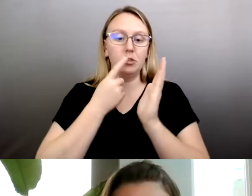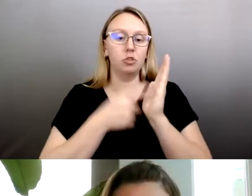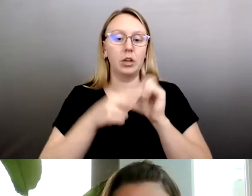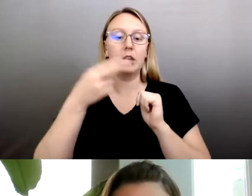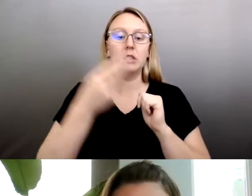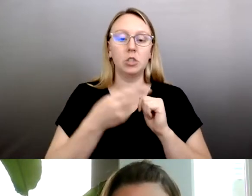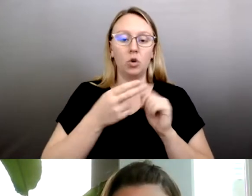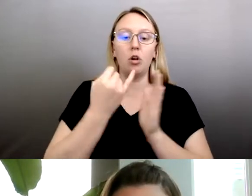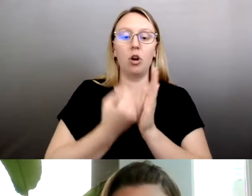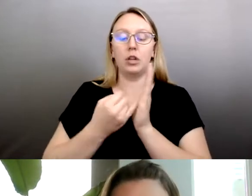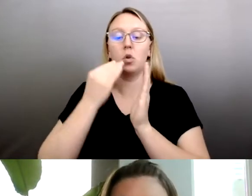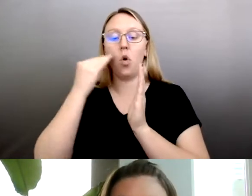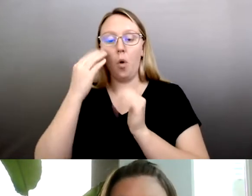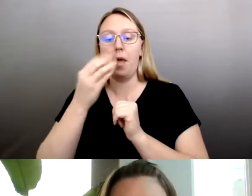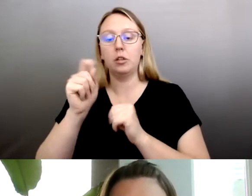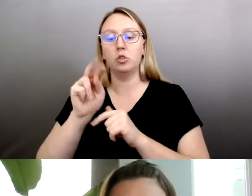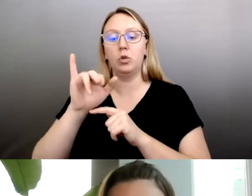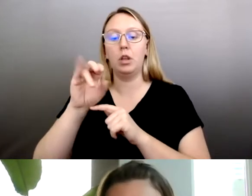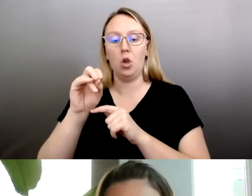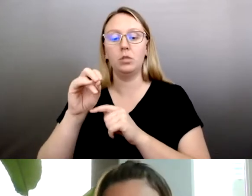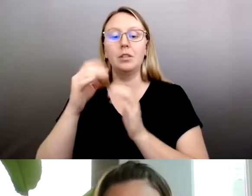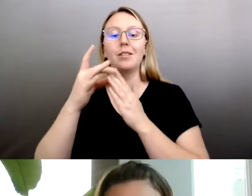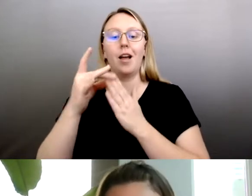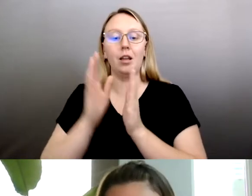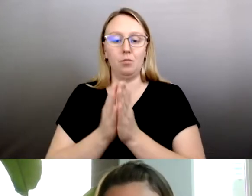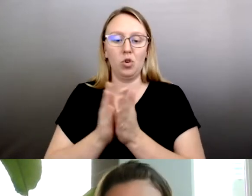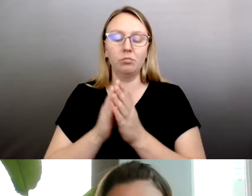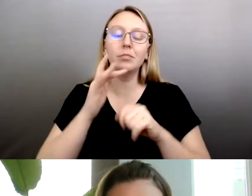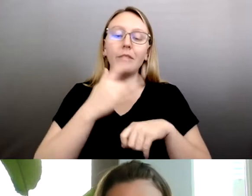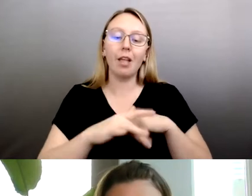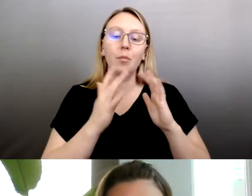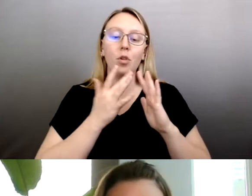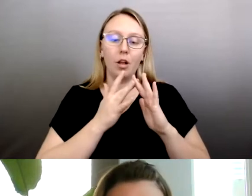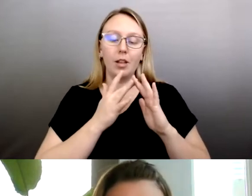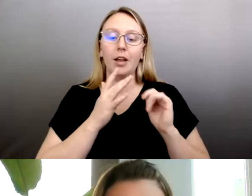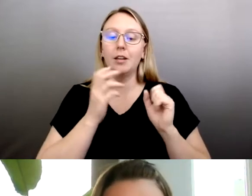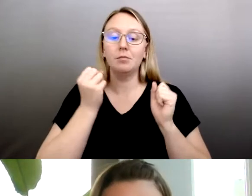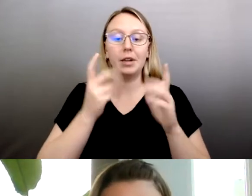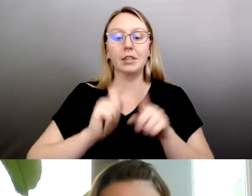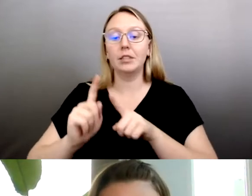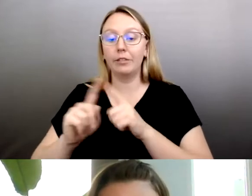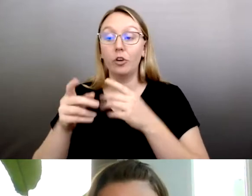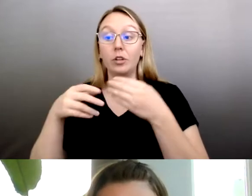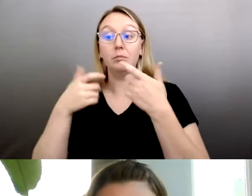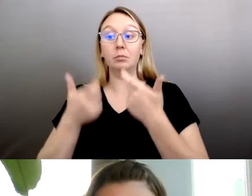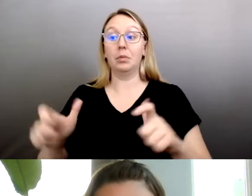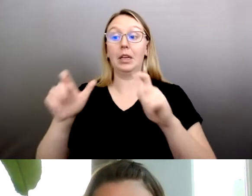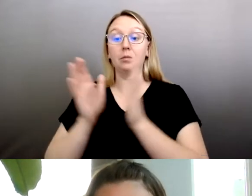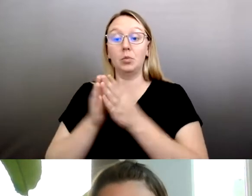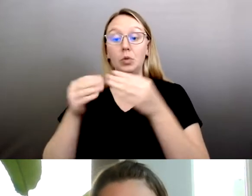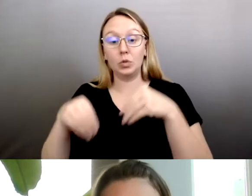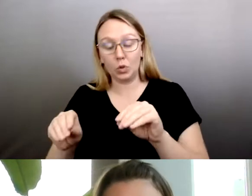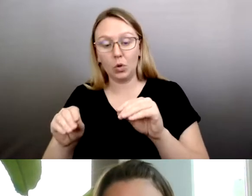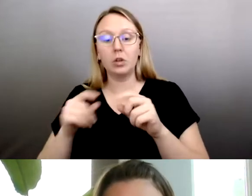Artist Homes and Studios guidebook. This is available online at many major retailers, as well as the